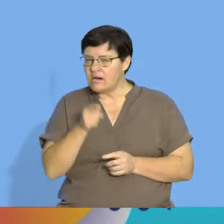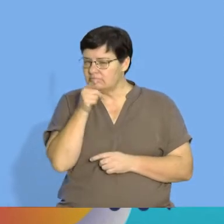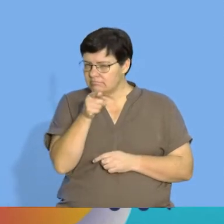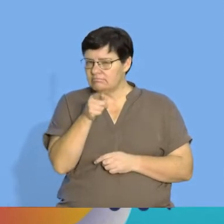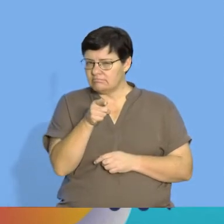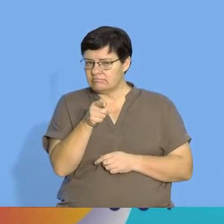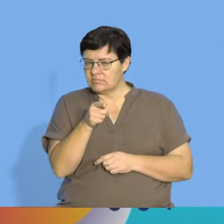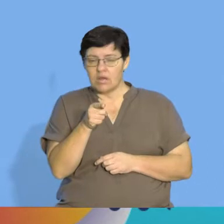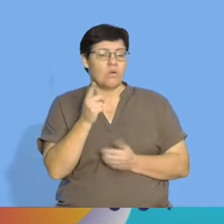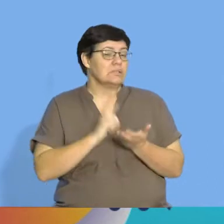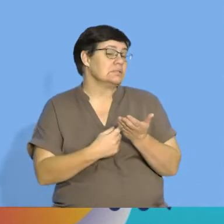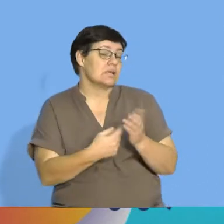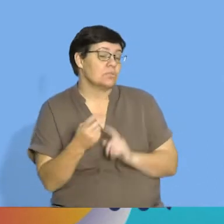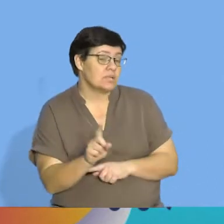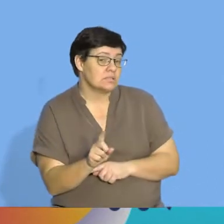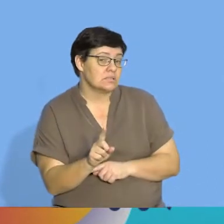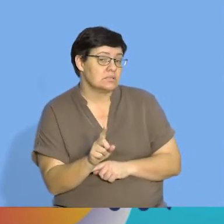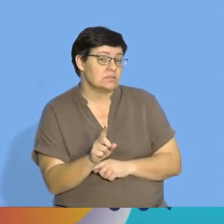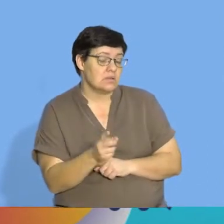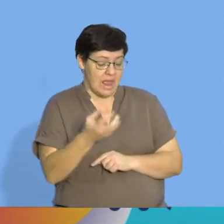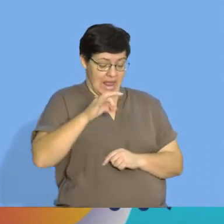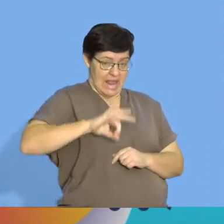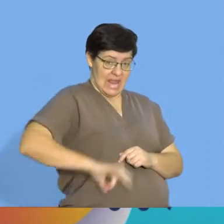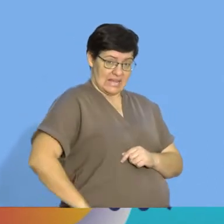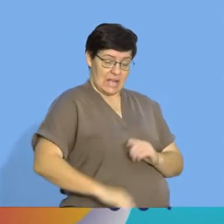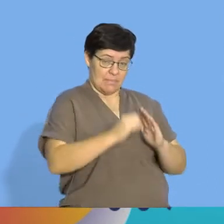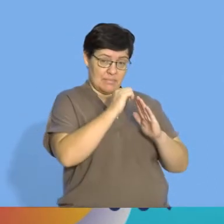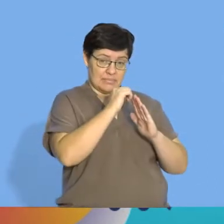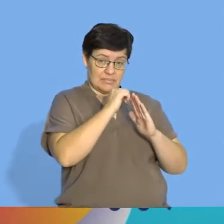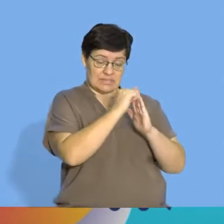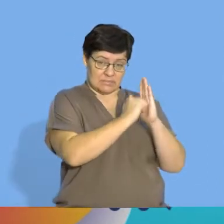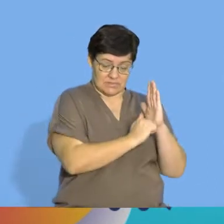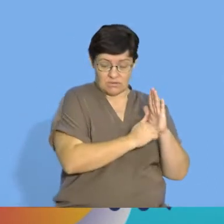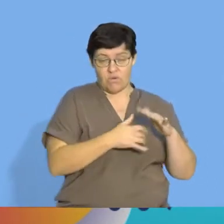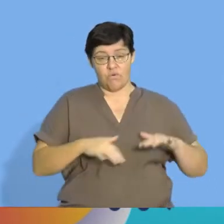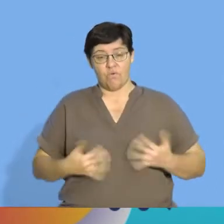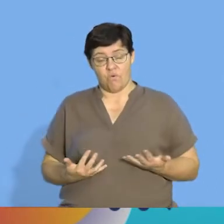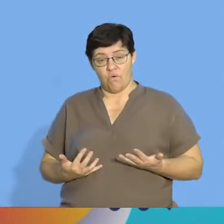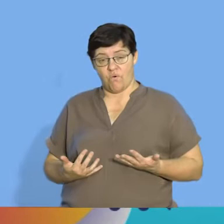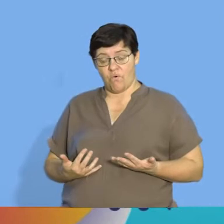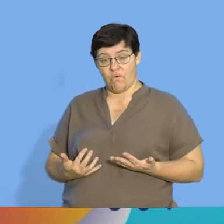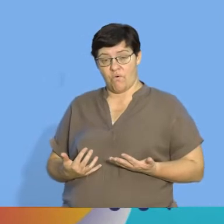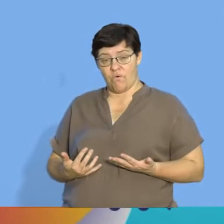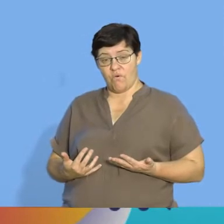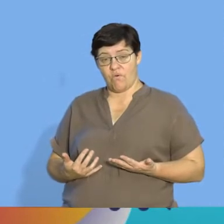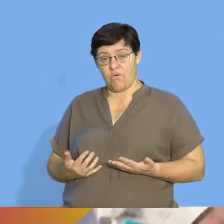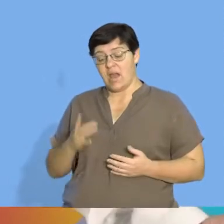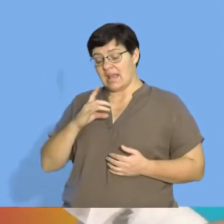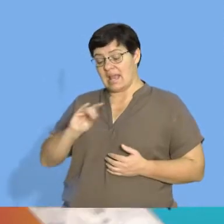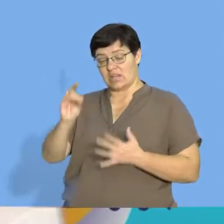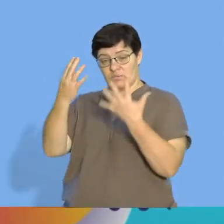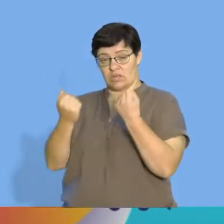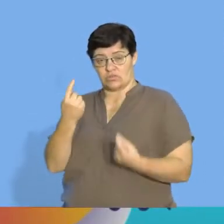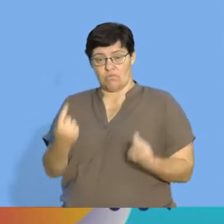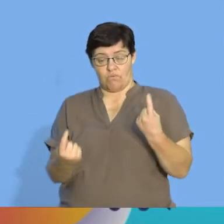indication. Are we talking about the projected income statement or are we talking about the cash